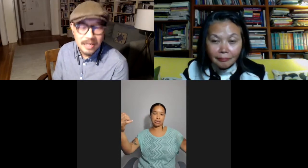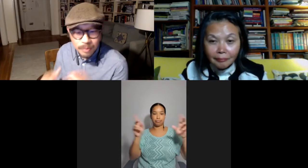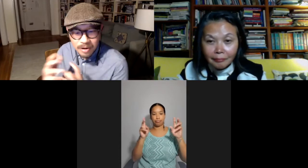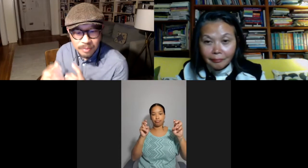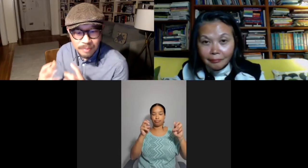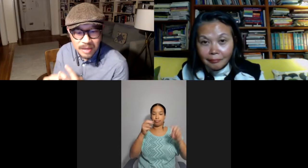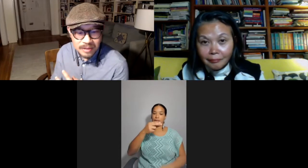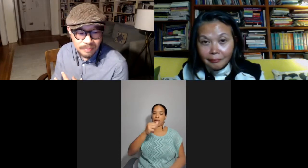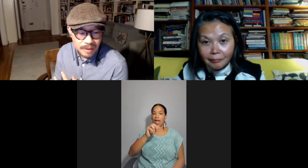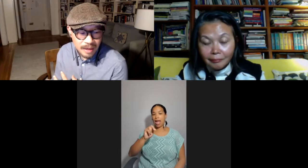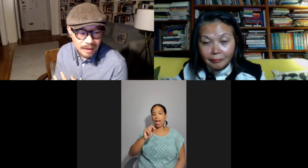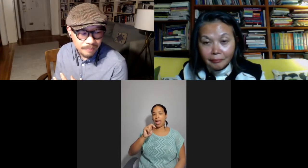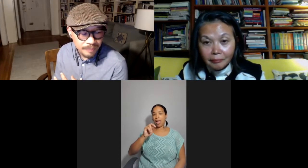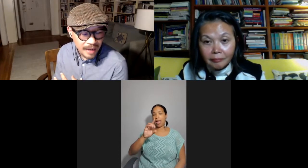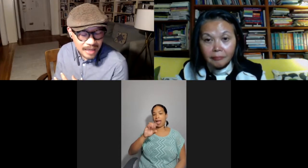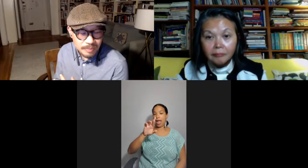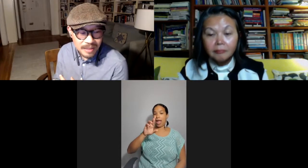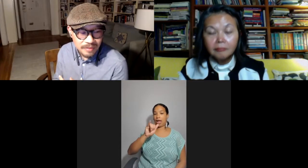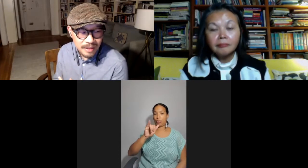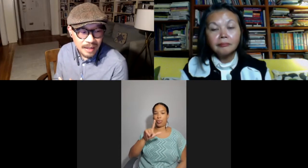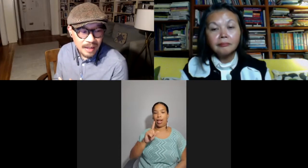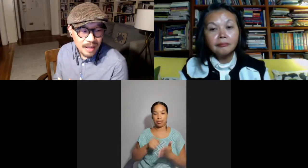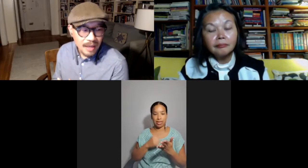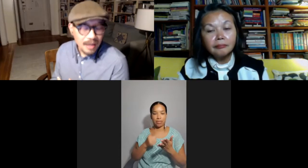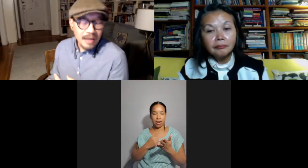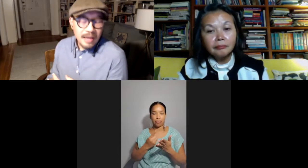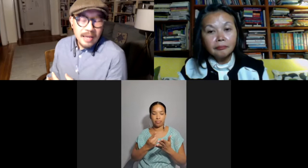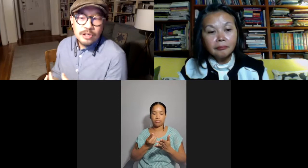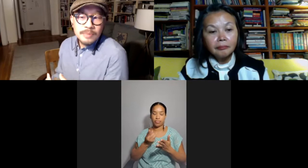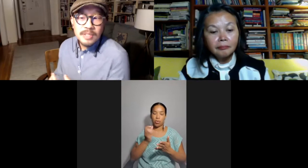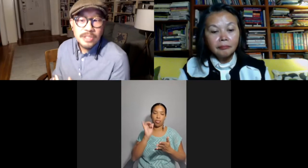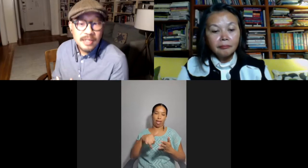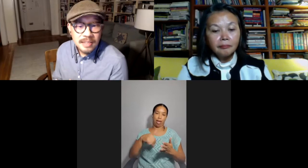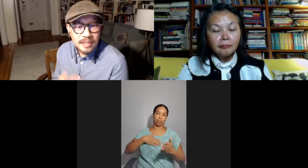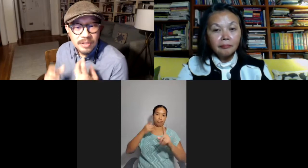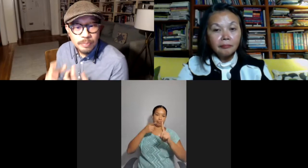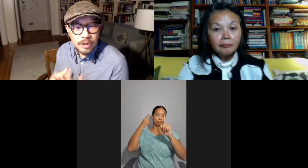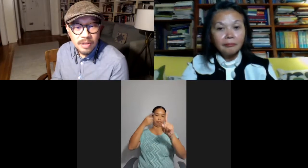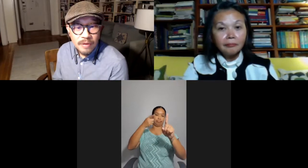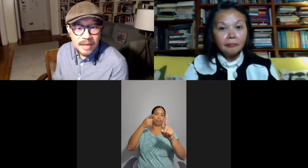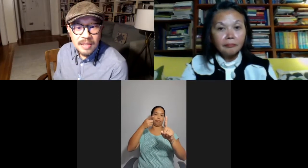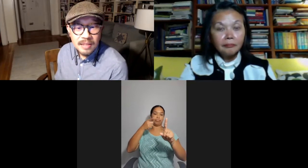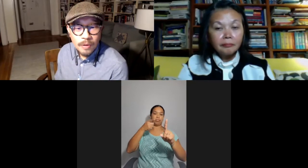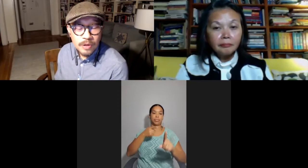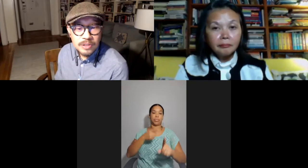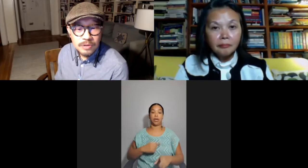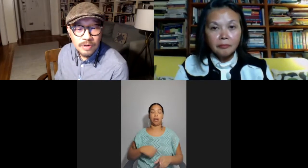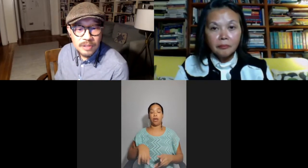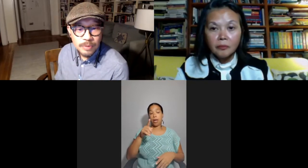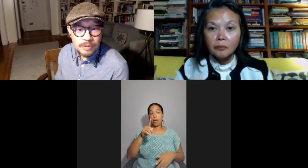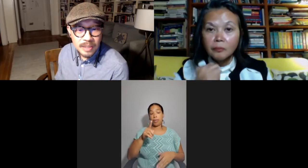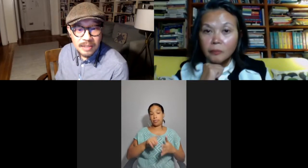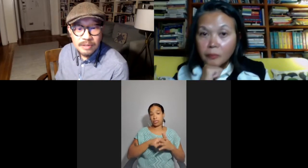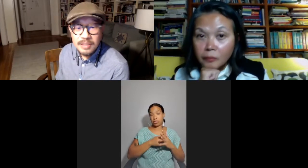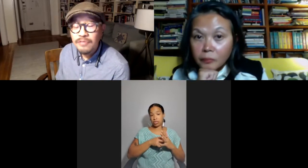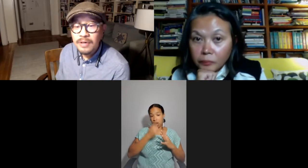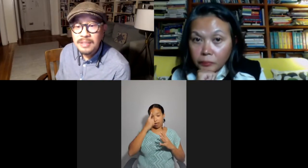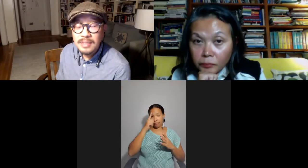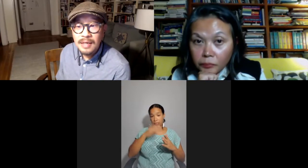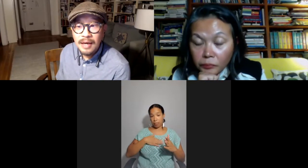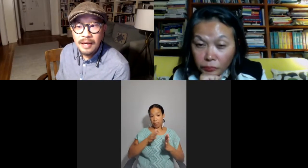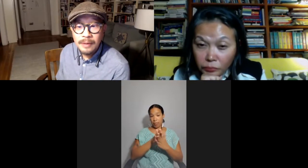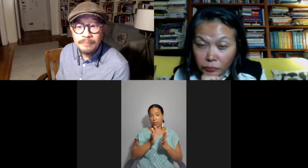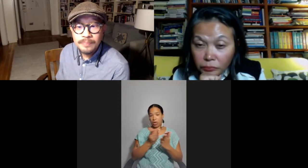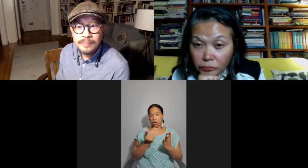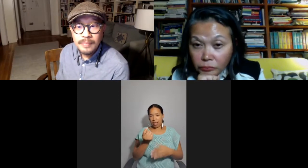definitely that's part of the momentum aspect of it. In terms of the genesis of this book, though, I think the origin story of this book was a little